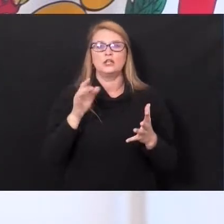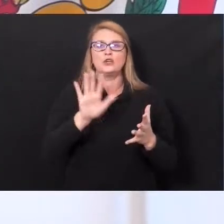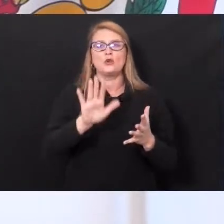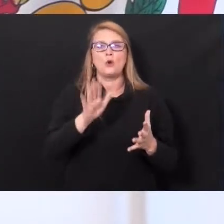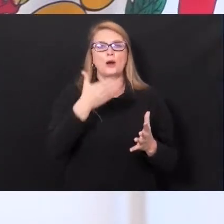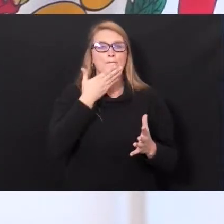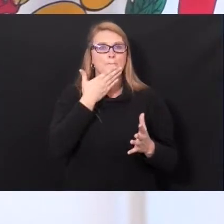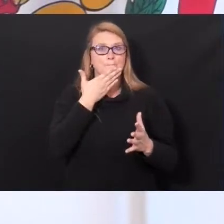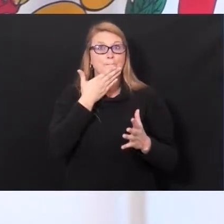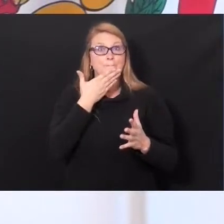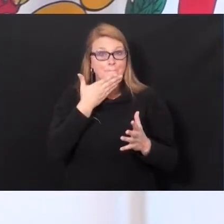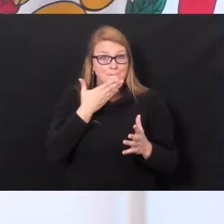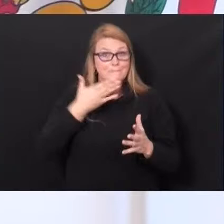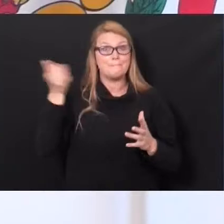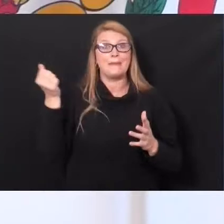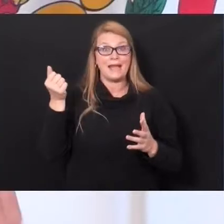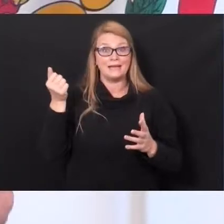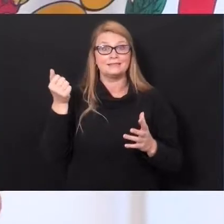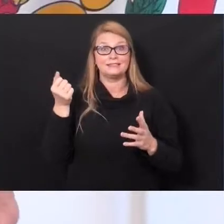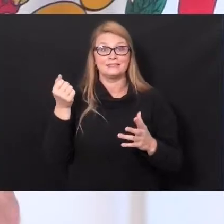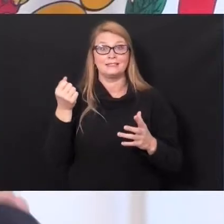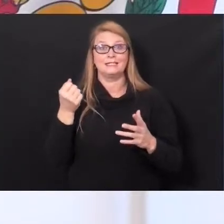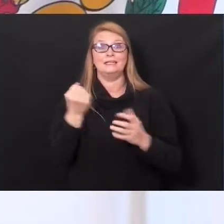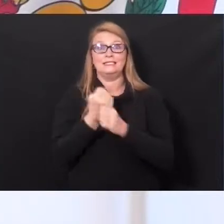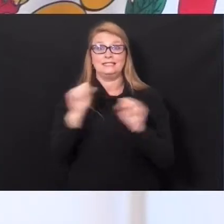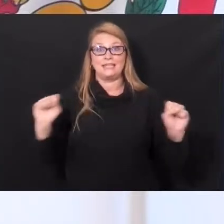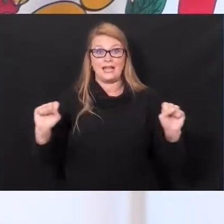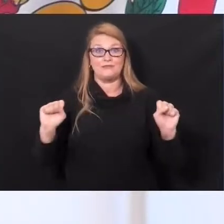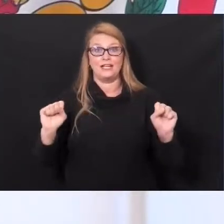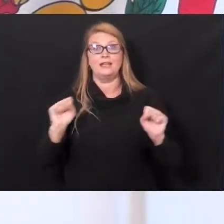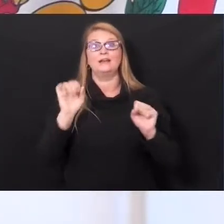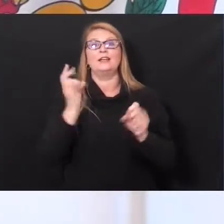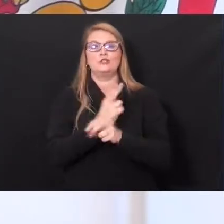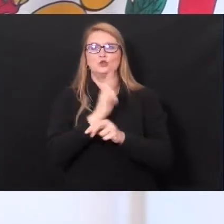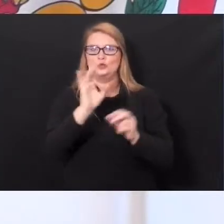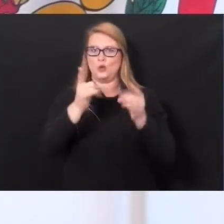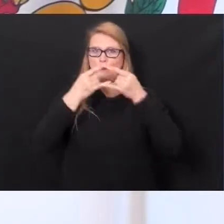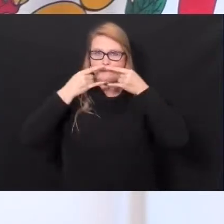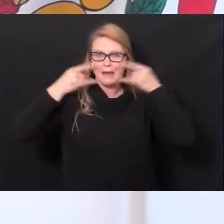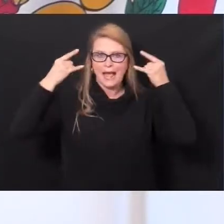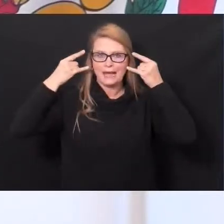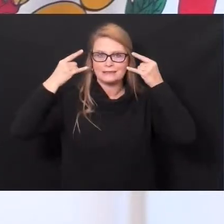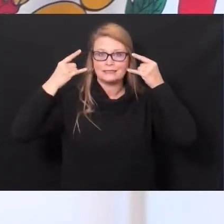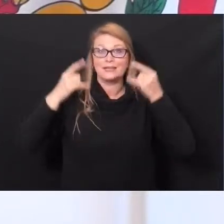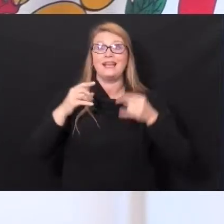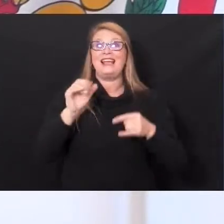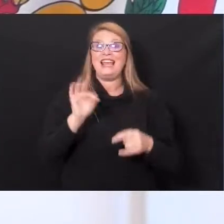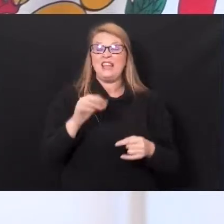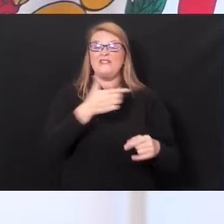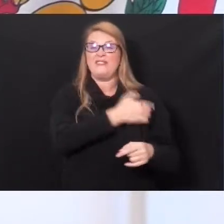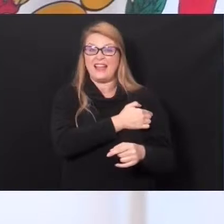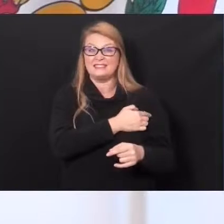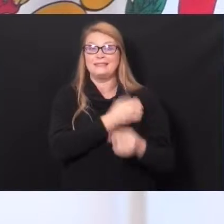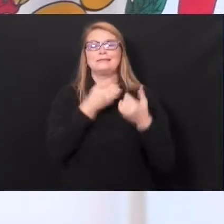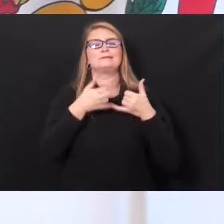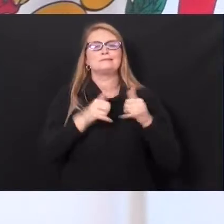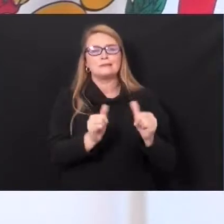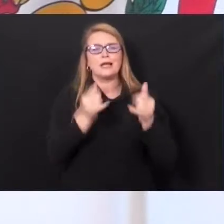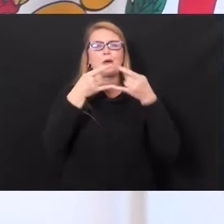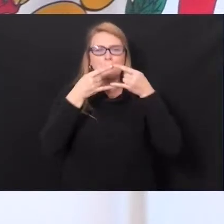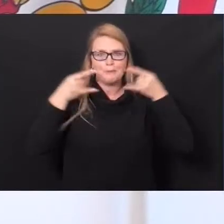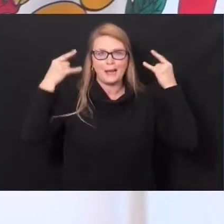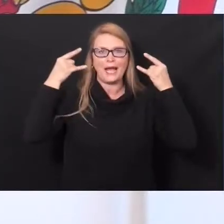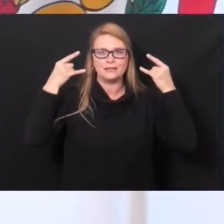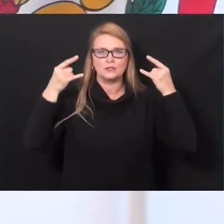best defense other than the vaccine is wearing the mask, and wearing the mask even after you get the vaccine. We're